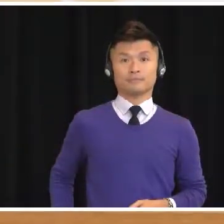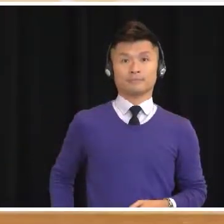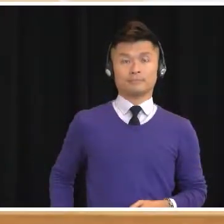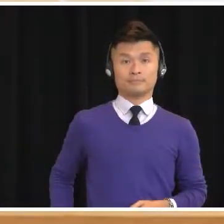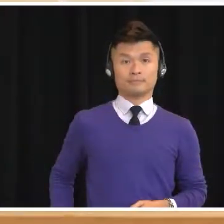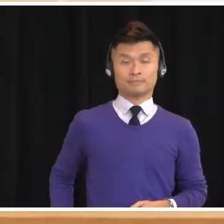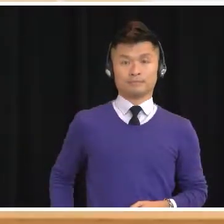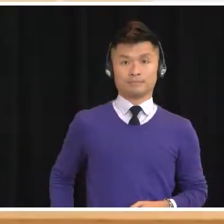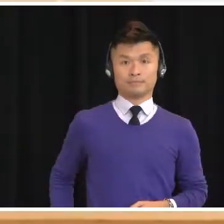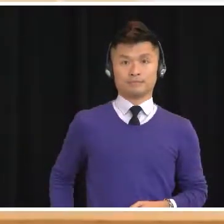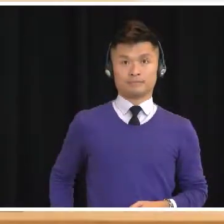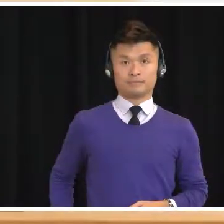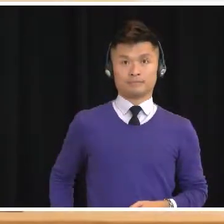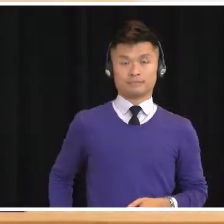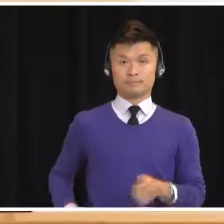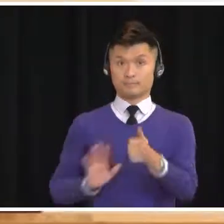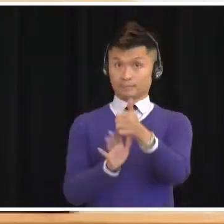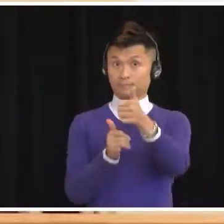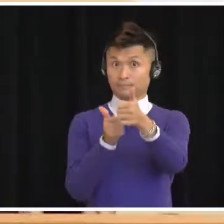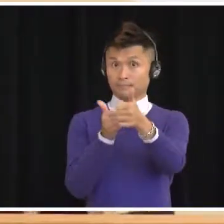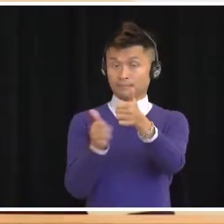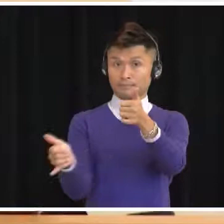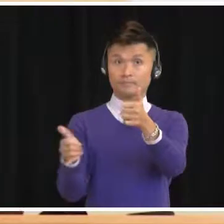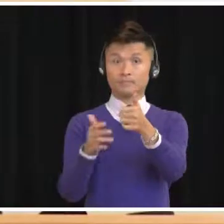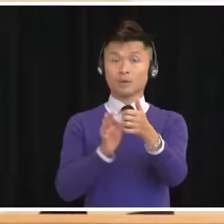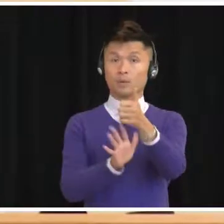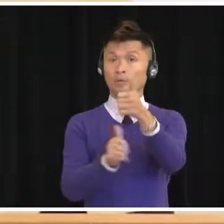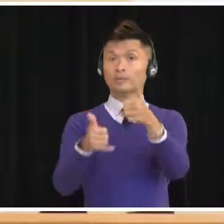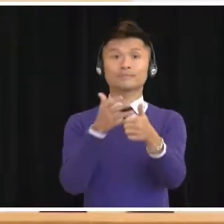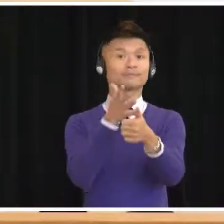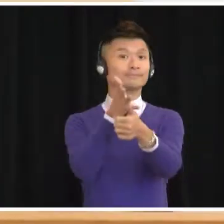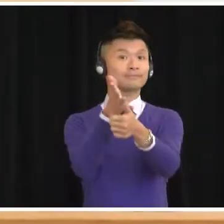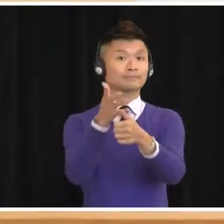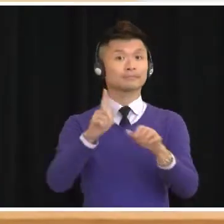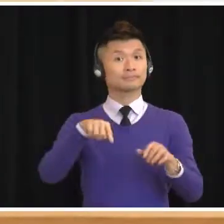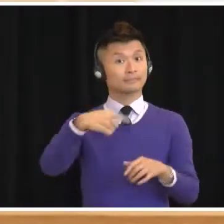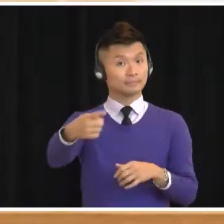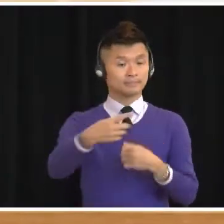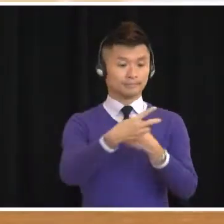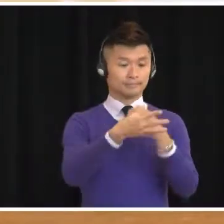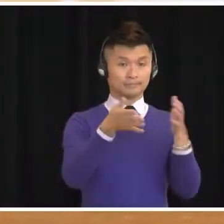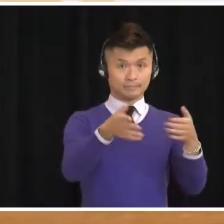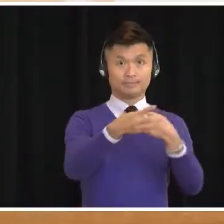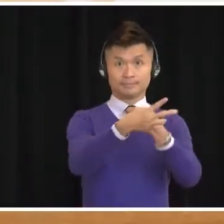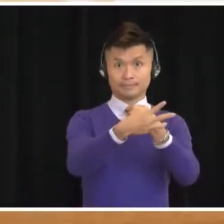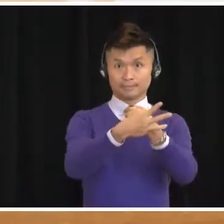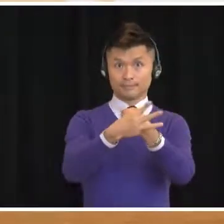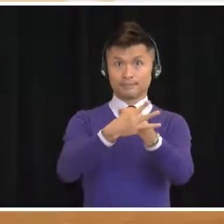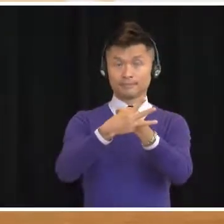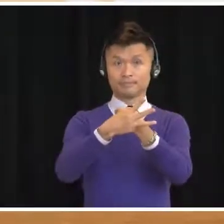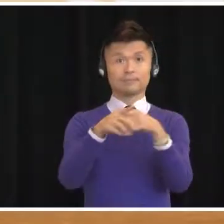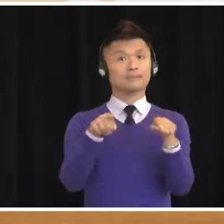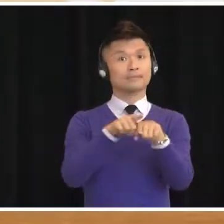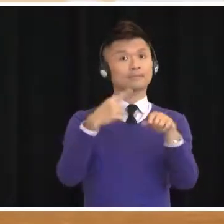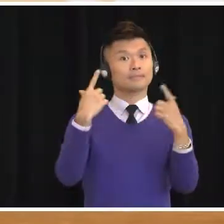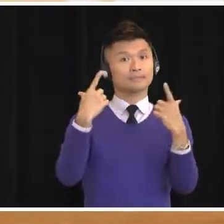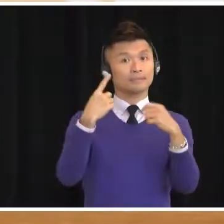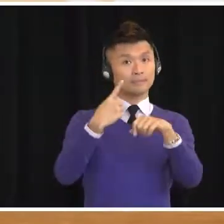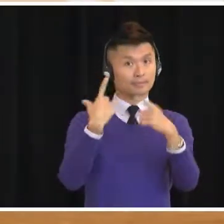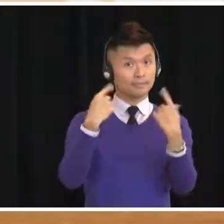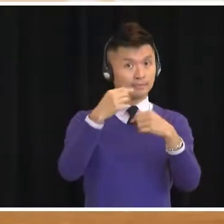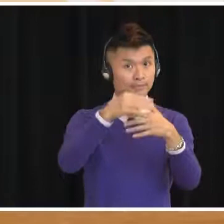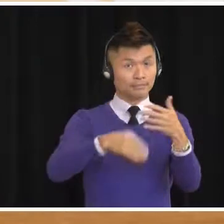of articles on non-discrimination, on the role of the best interests of the